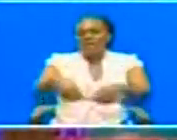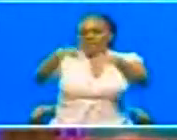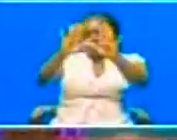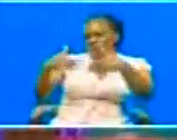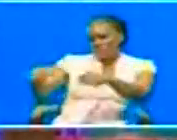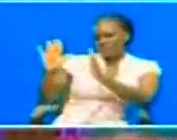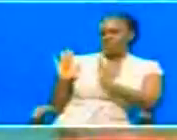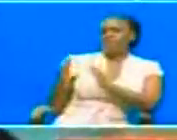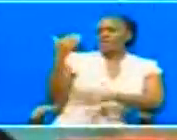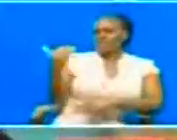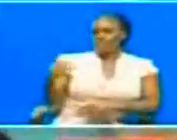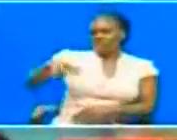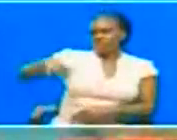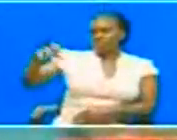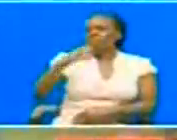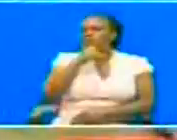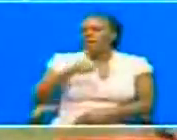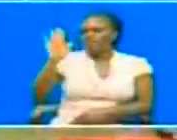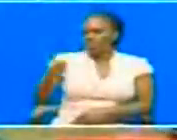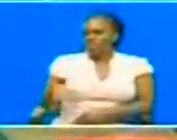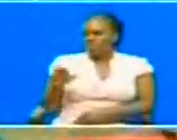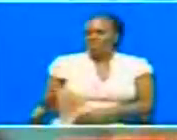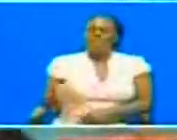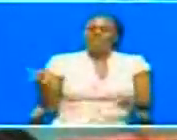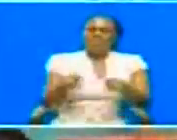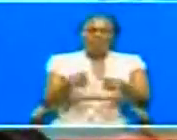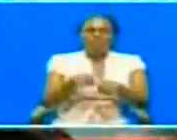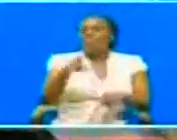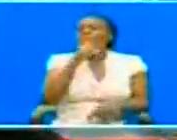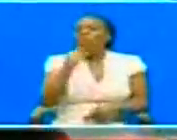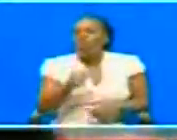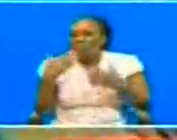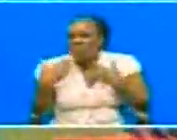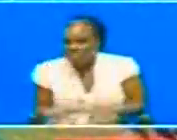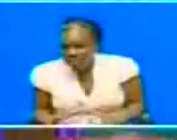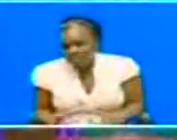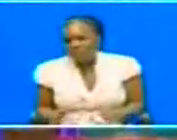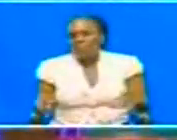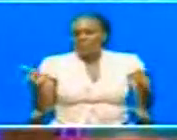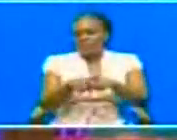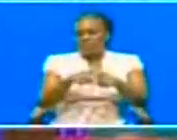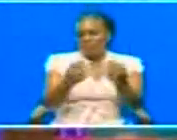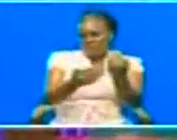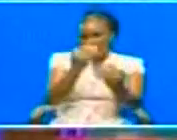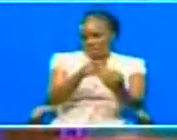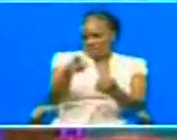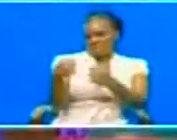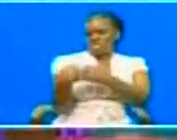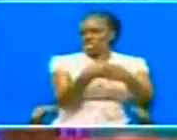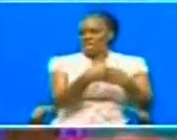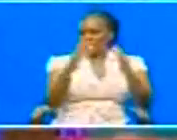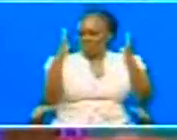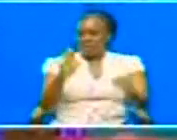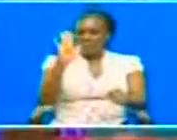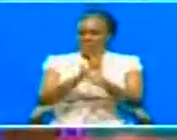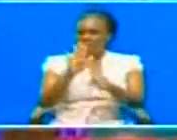the woman. Children are growing up with grandparents. Grandparents are already very old. You know, raising them up is a real challenge. So we have seen